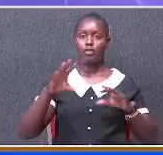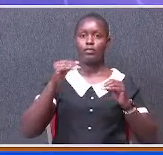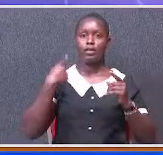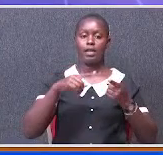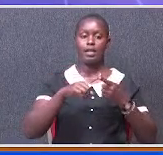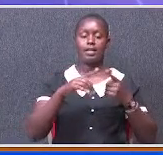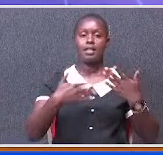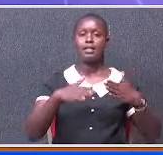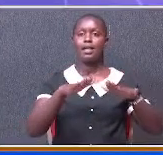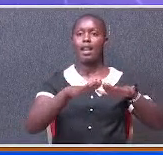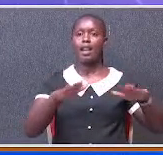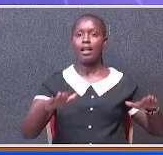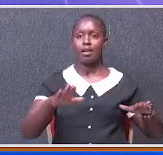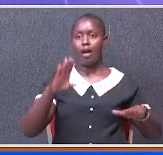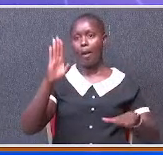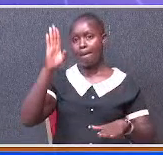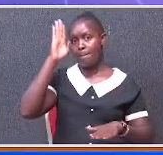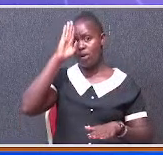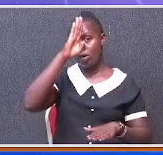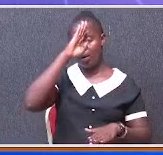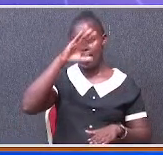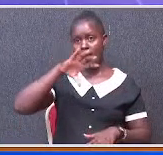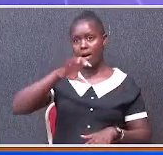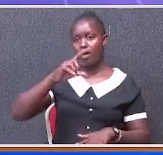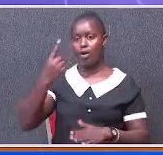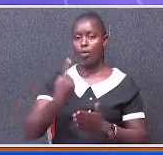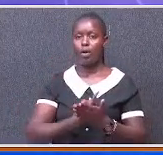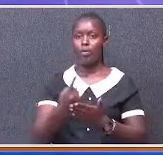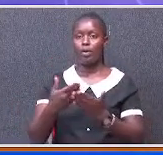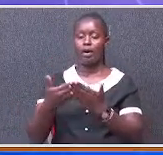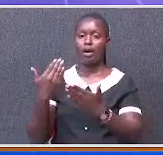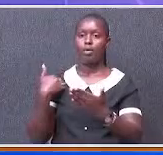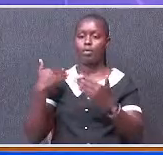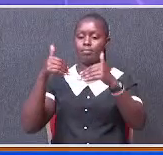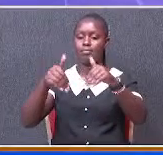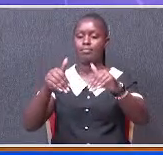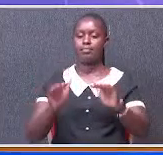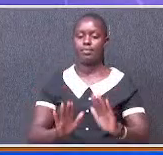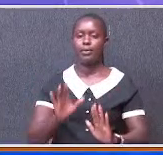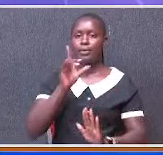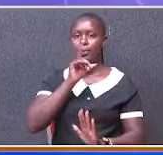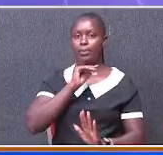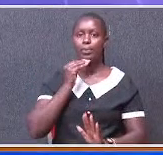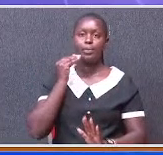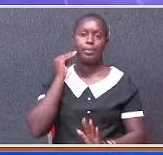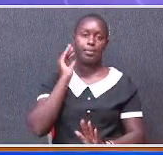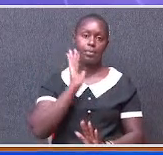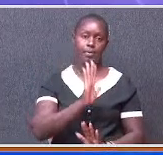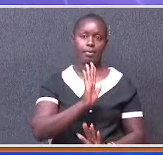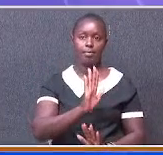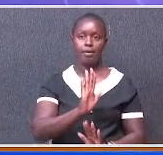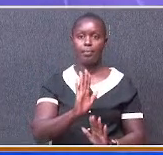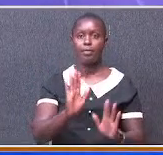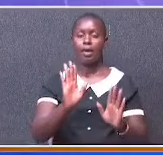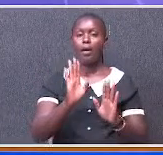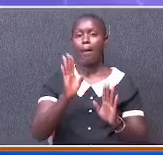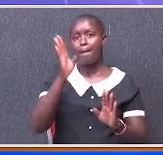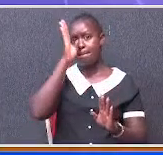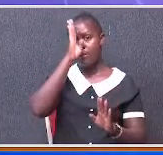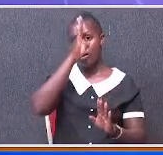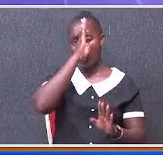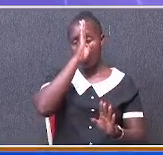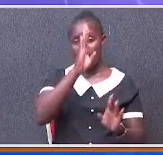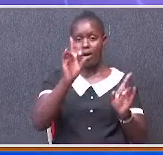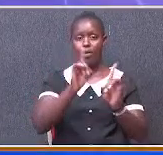in Tongaren constituency, Bungoma County, a week ago, has been laid to rest at his village home in Bituyu. Bungoma and Trans Nzoia leaders